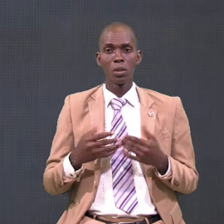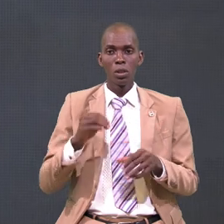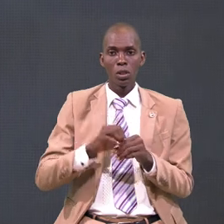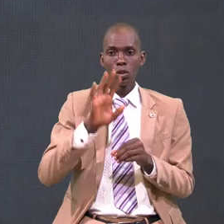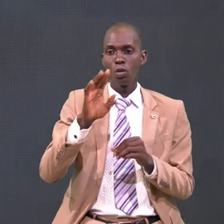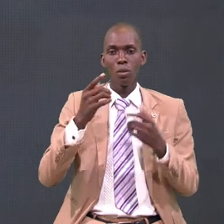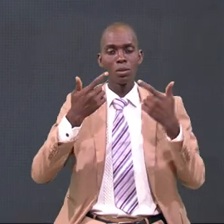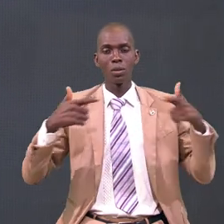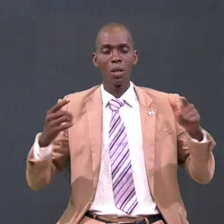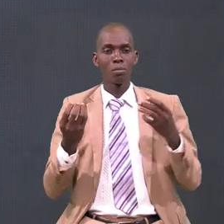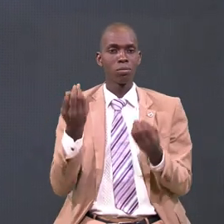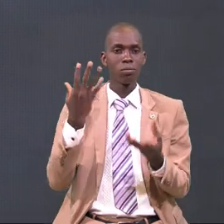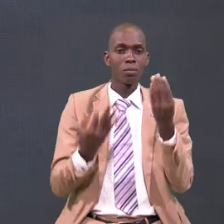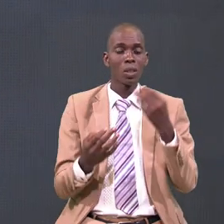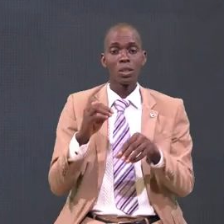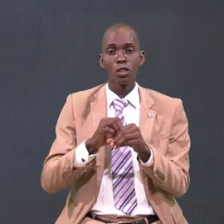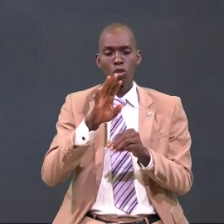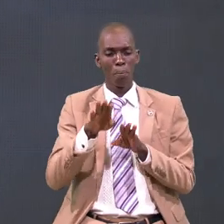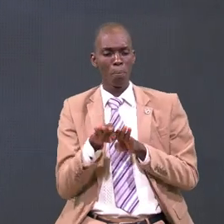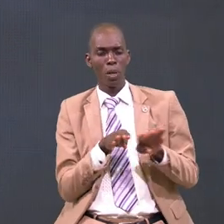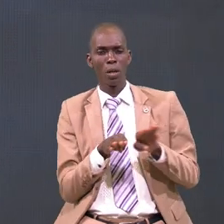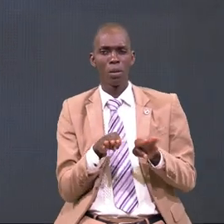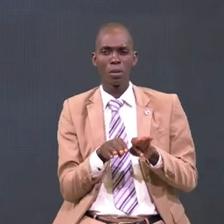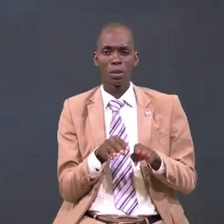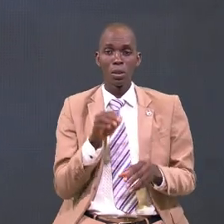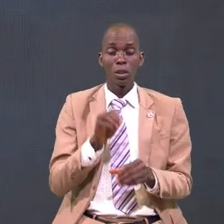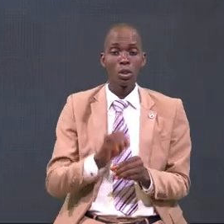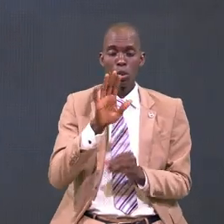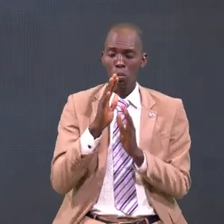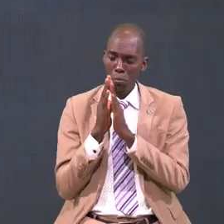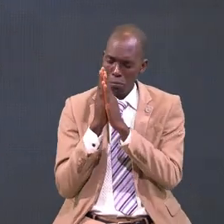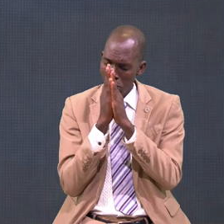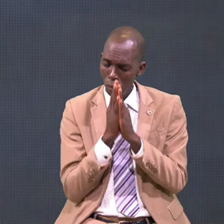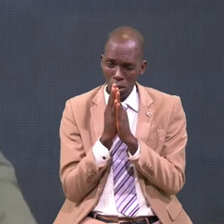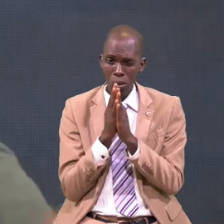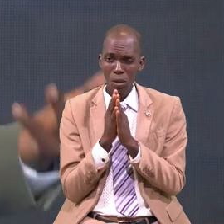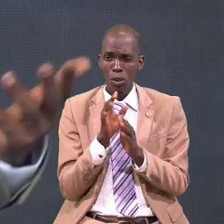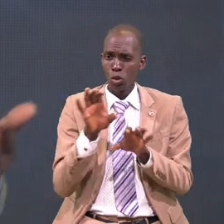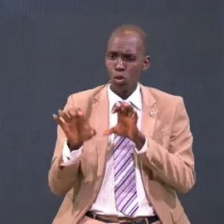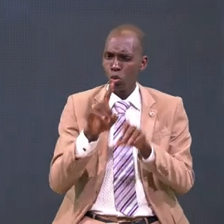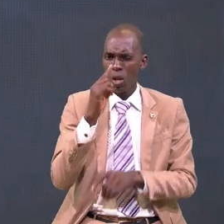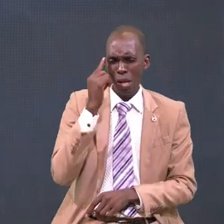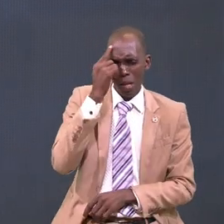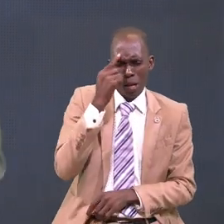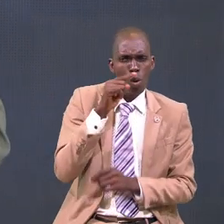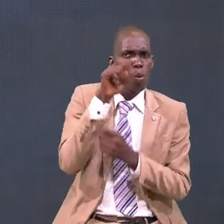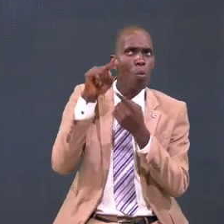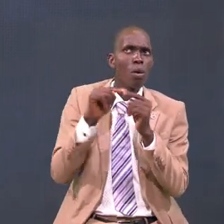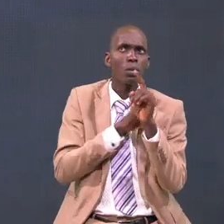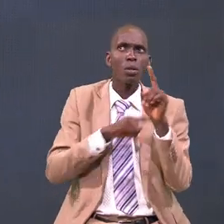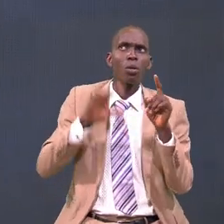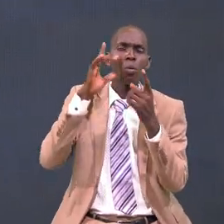utterance? In your behavior? In your prayer? You think of when the Lord will come?